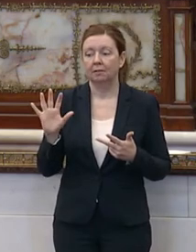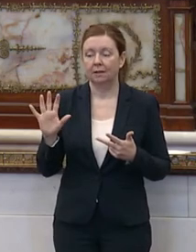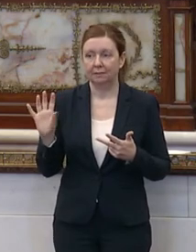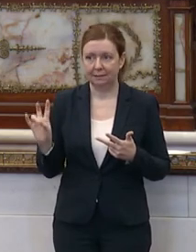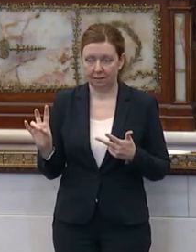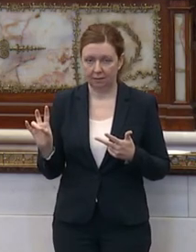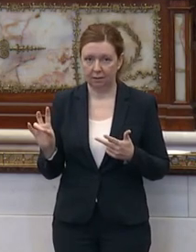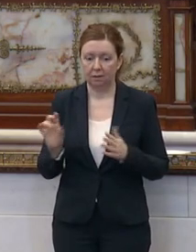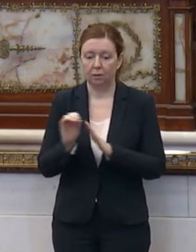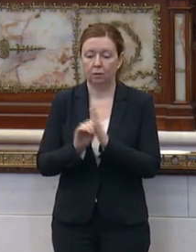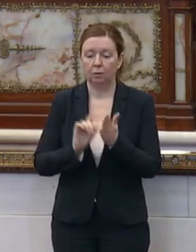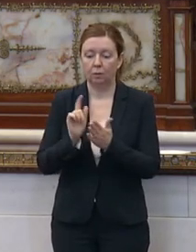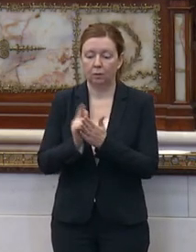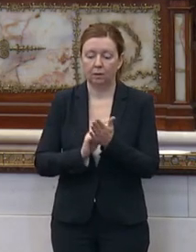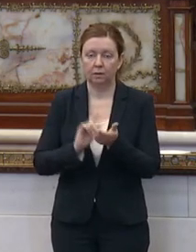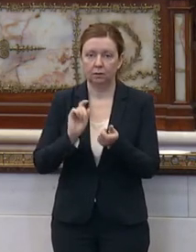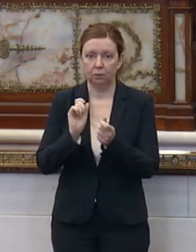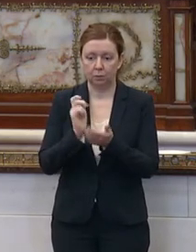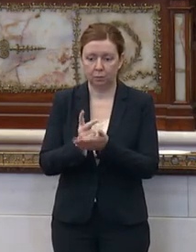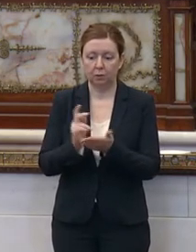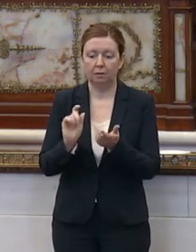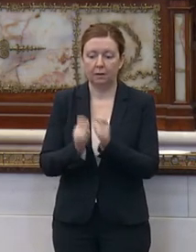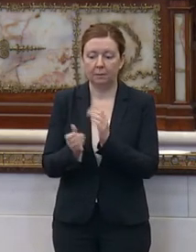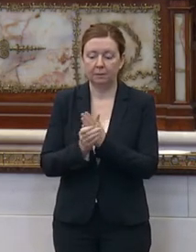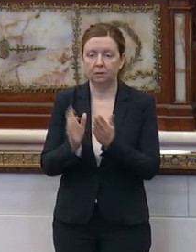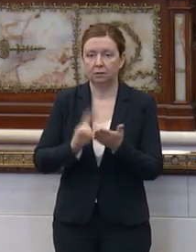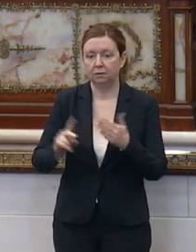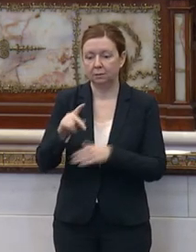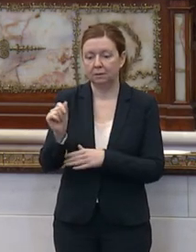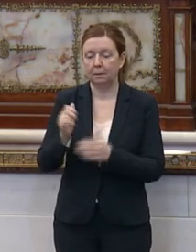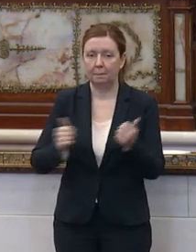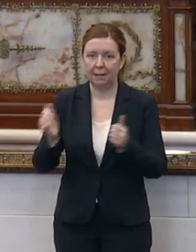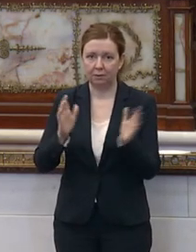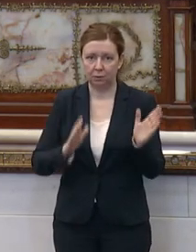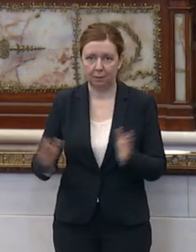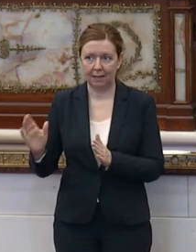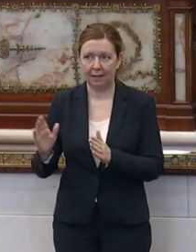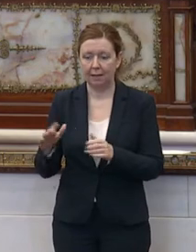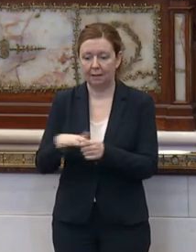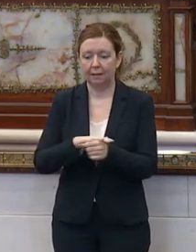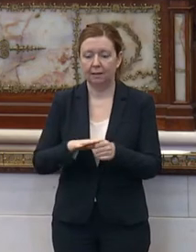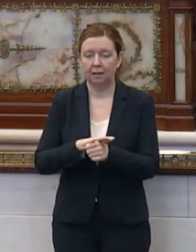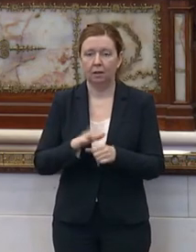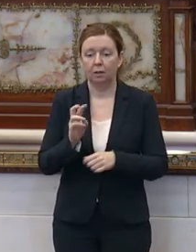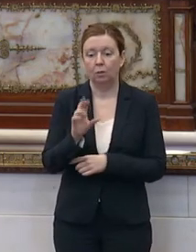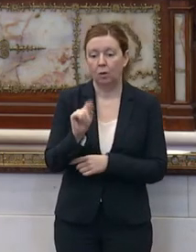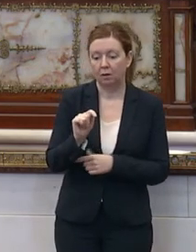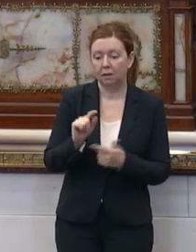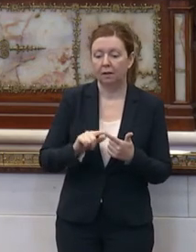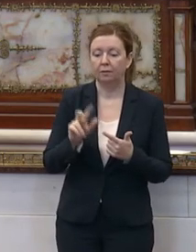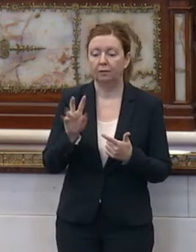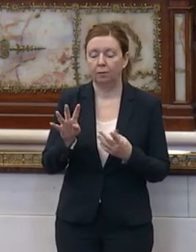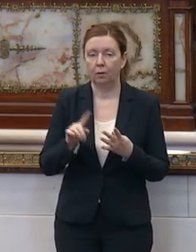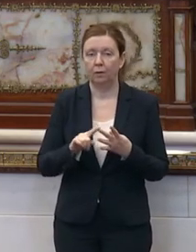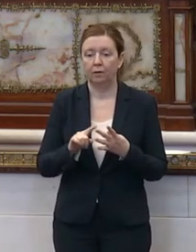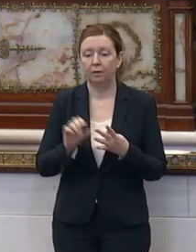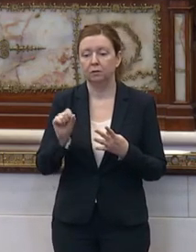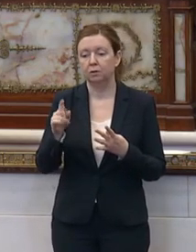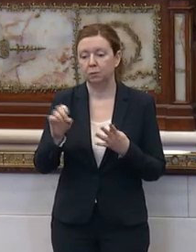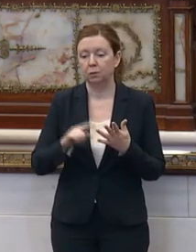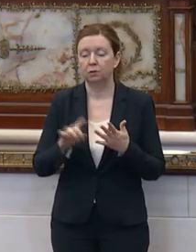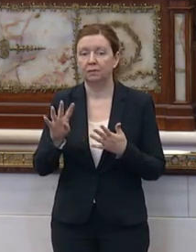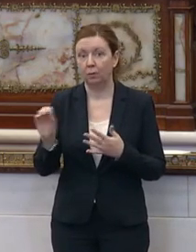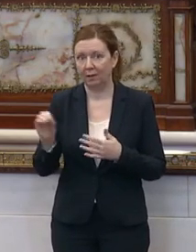210957, entitled an ordinance to approve amendments to the University of Pennsylvania Master Plan in the area bounded by Walnut Street, 34th Street, Spruce Street,